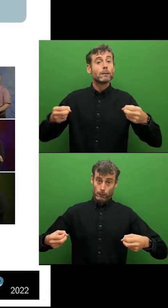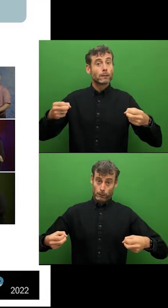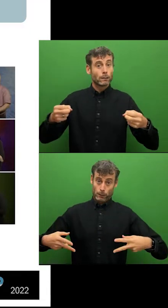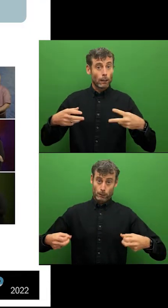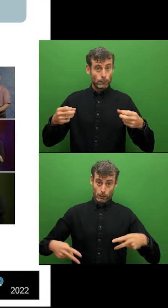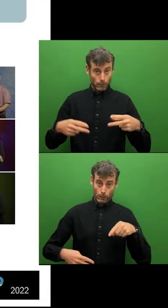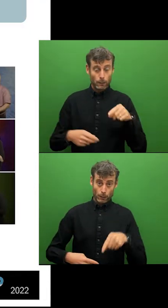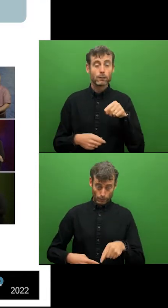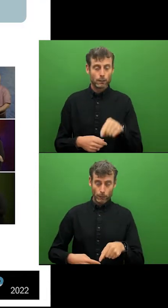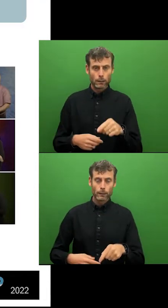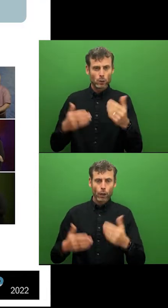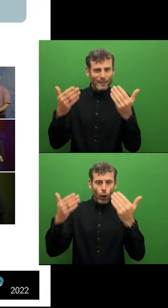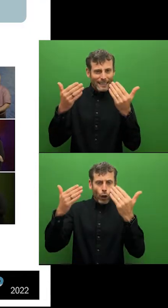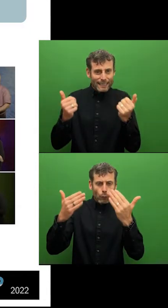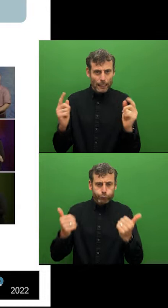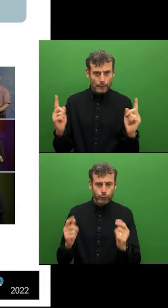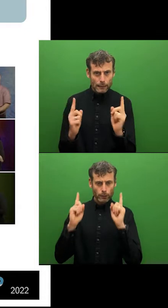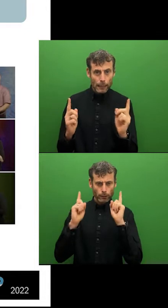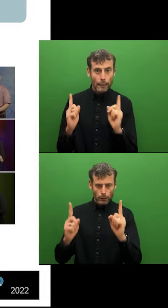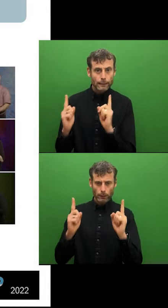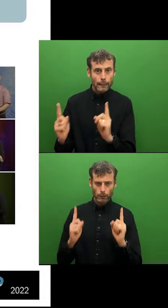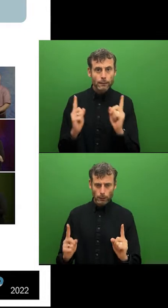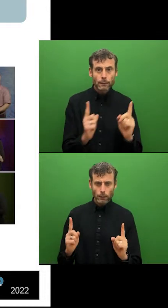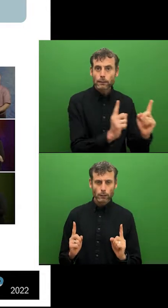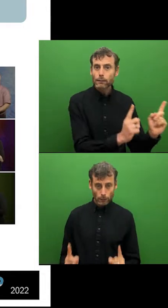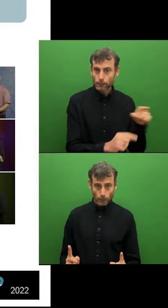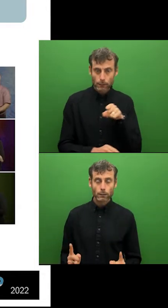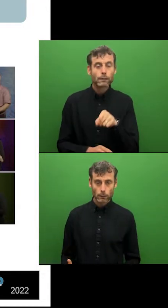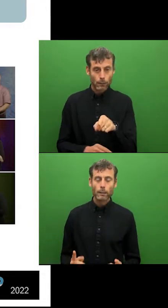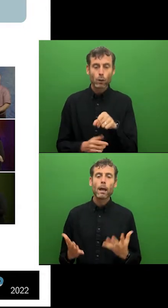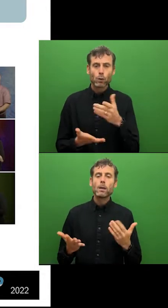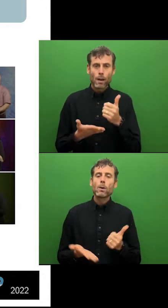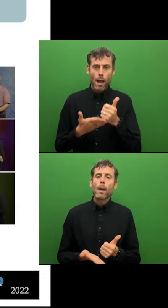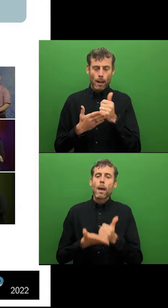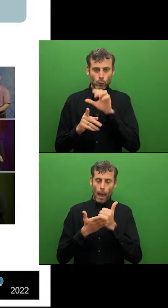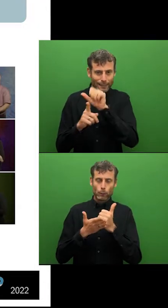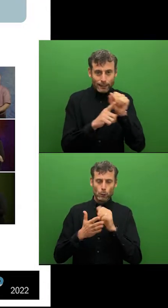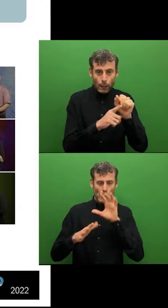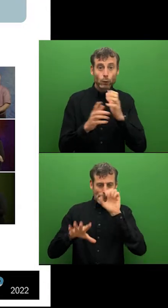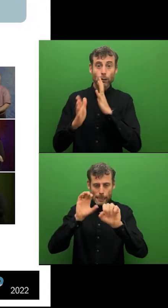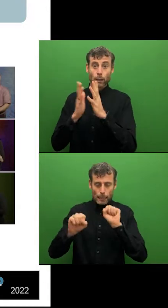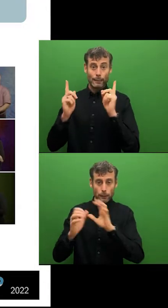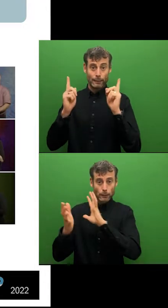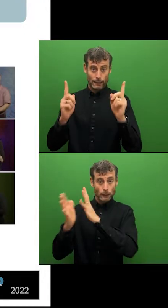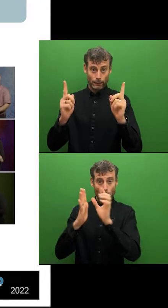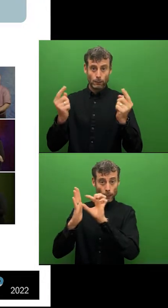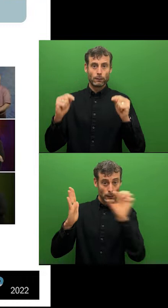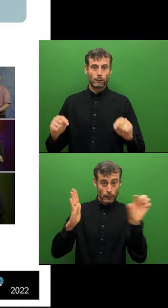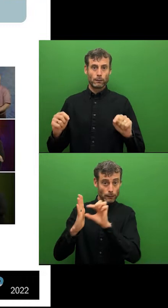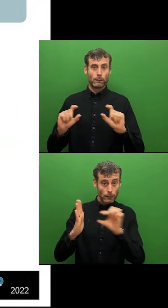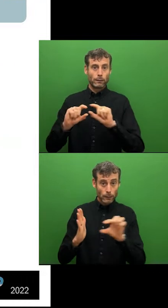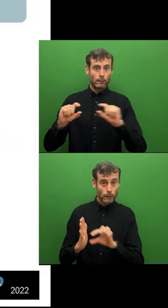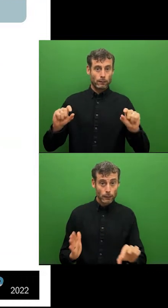The subtitles have been merged into sentences in order to facilitate working with text sign language video sentence